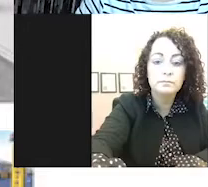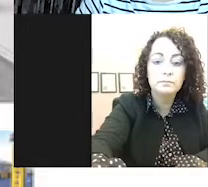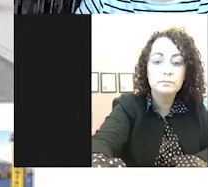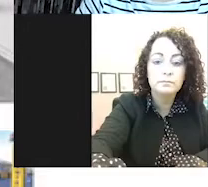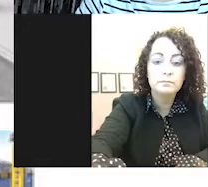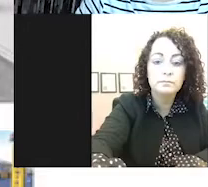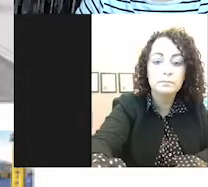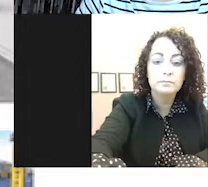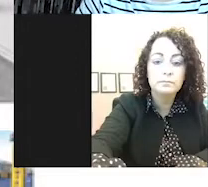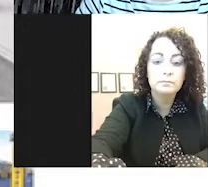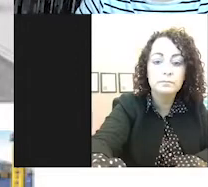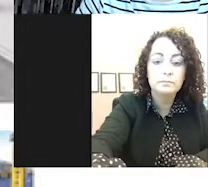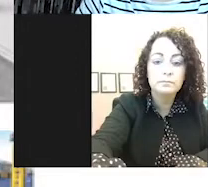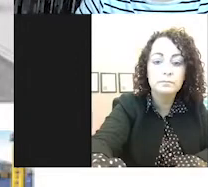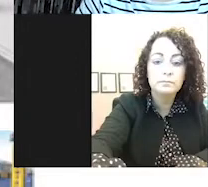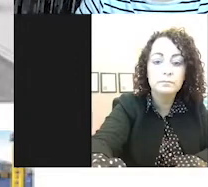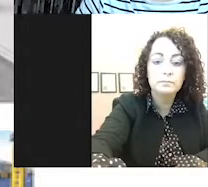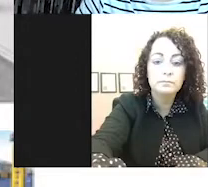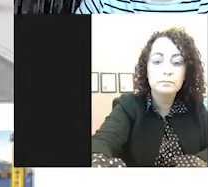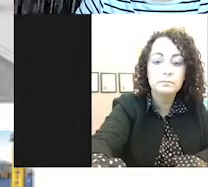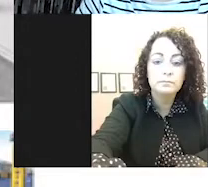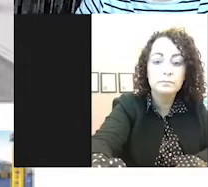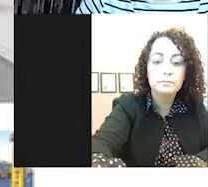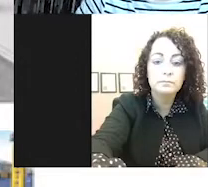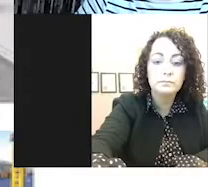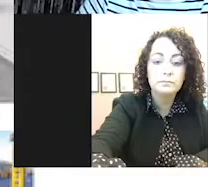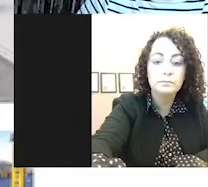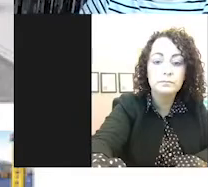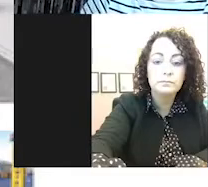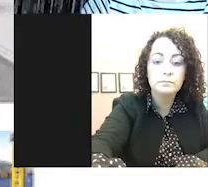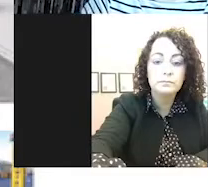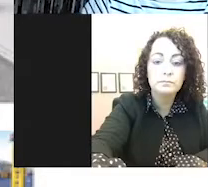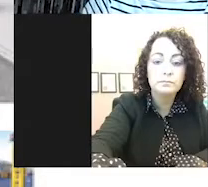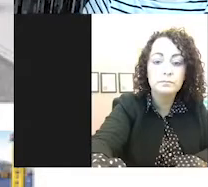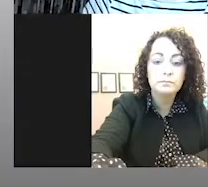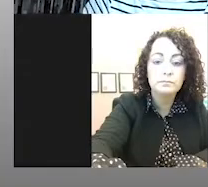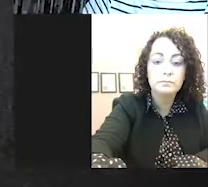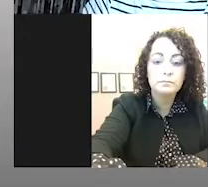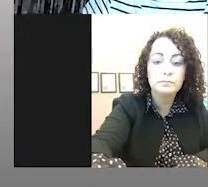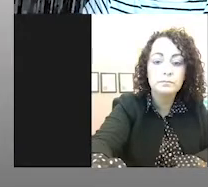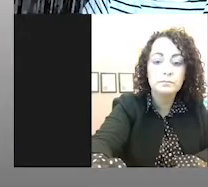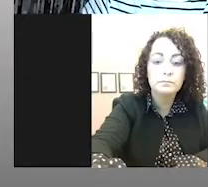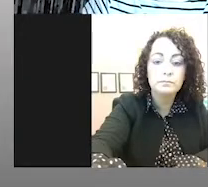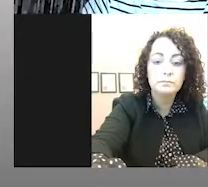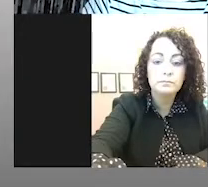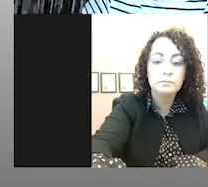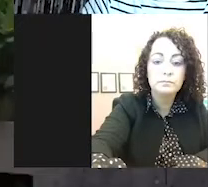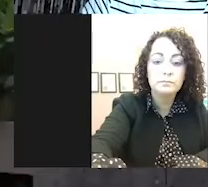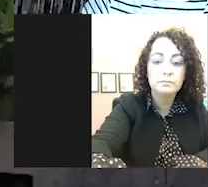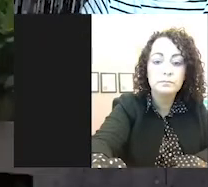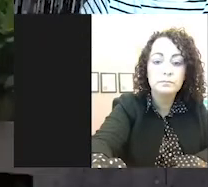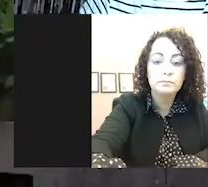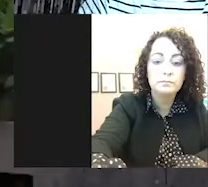will be aiming for, and we'll be looking at implementing those at all our schools throughout the city and the county. Okay.